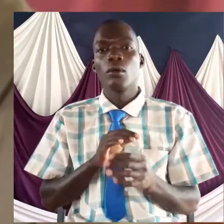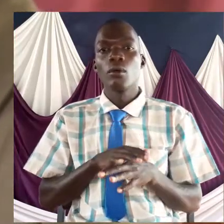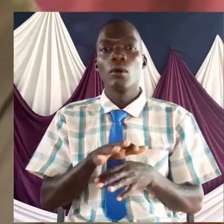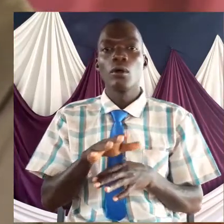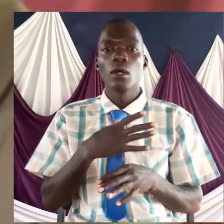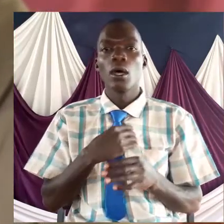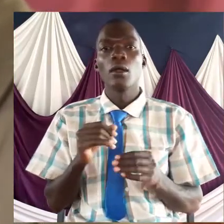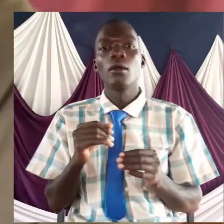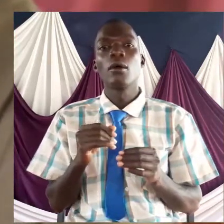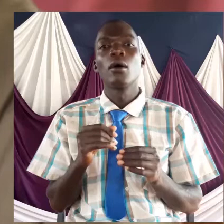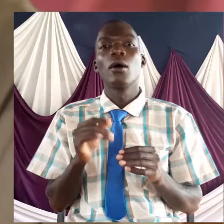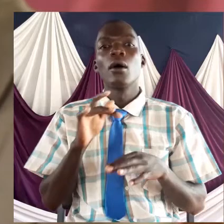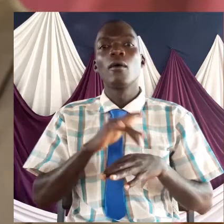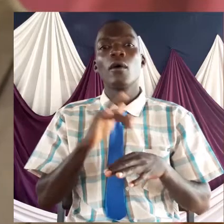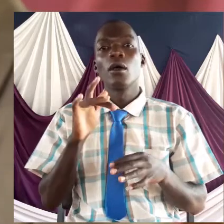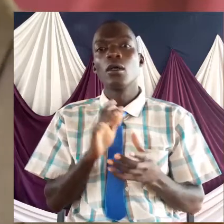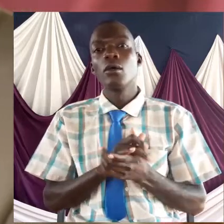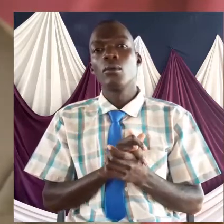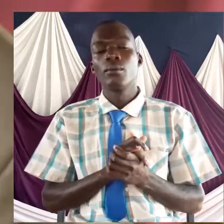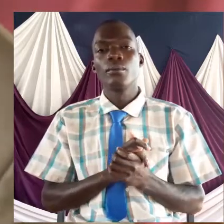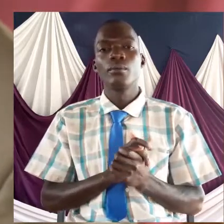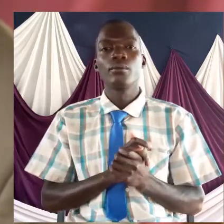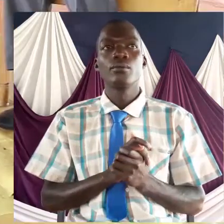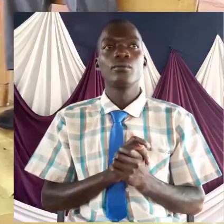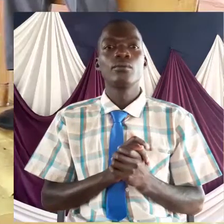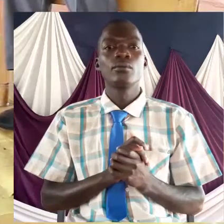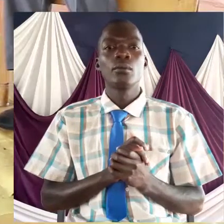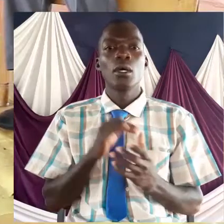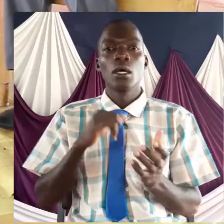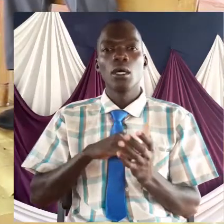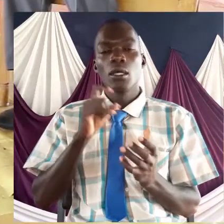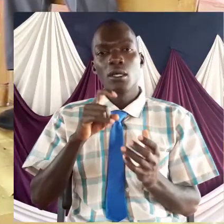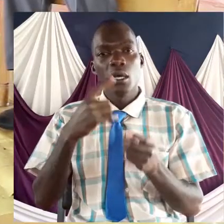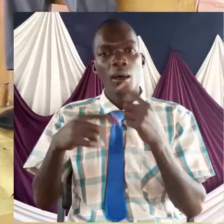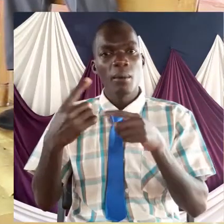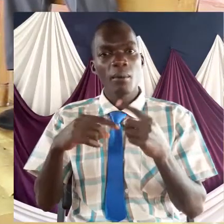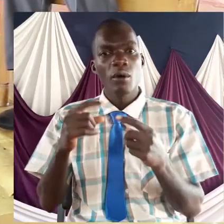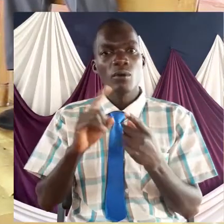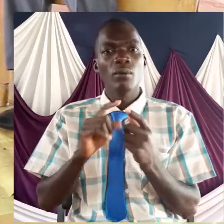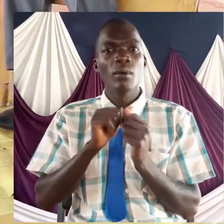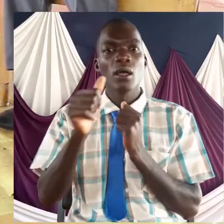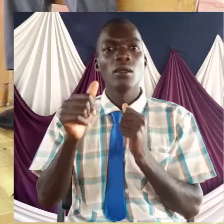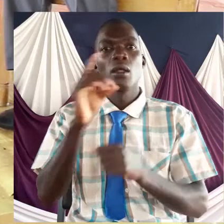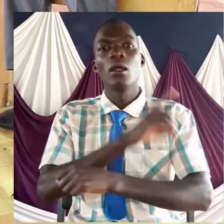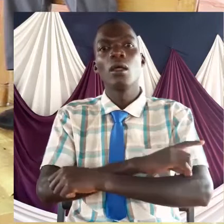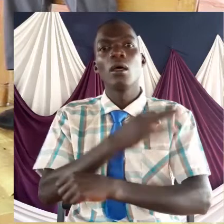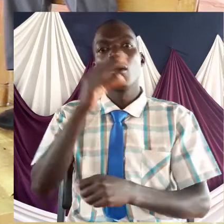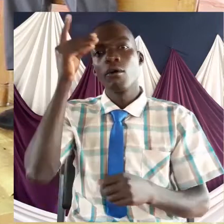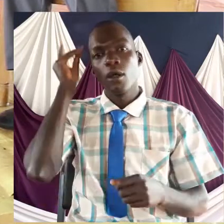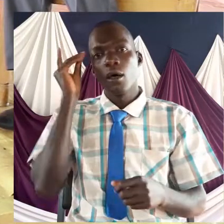the events and the fulfillment of prophecy, did this come to pass in the days of